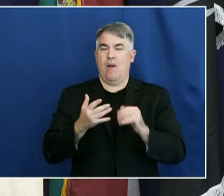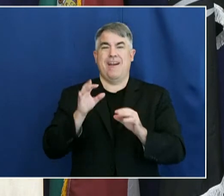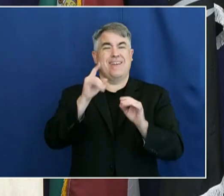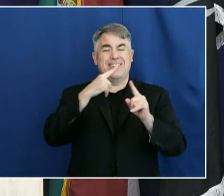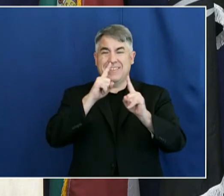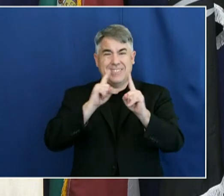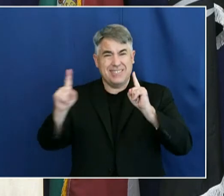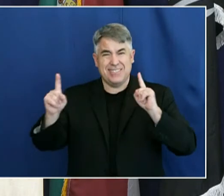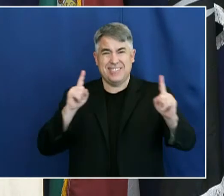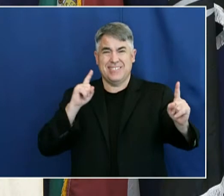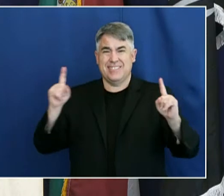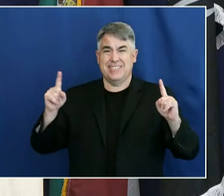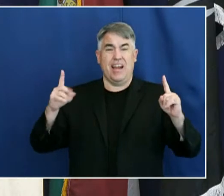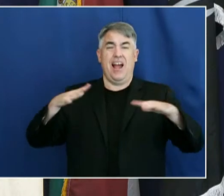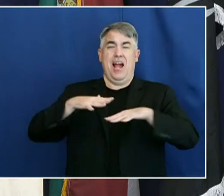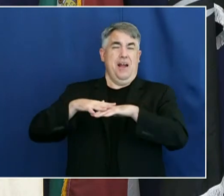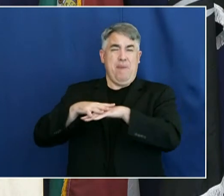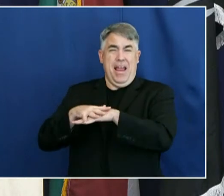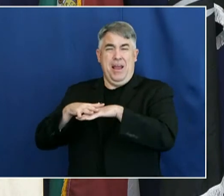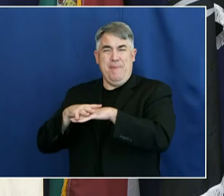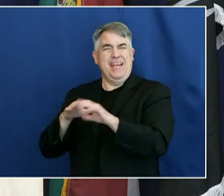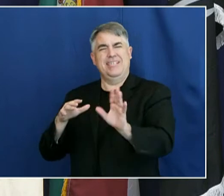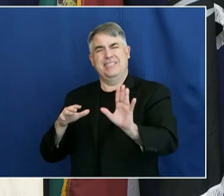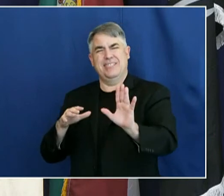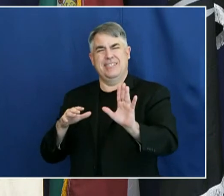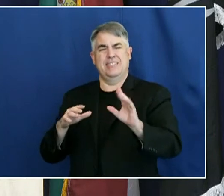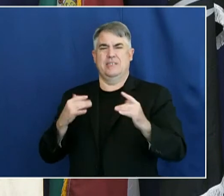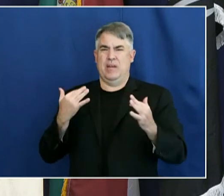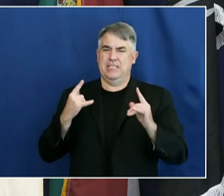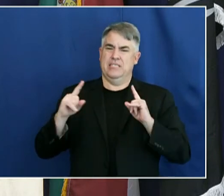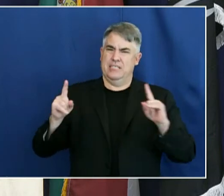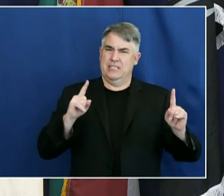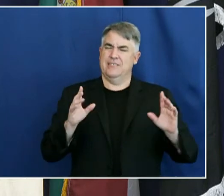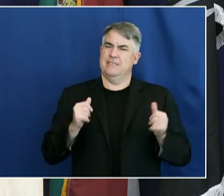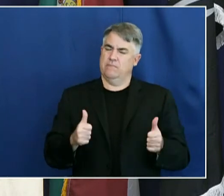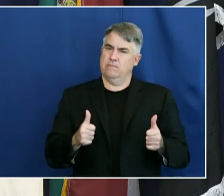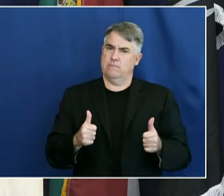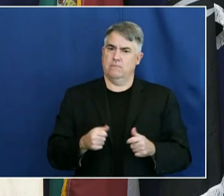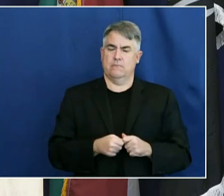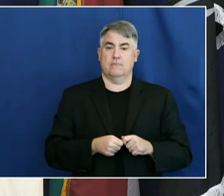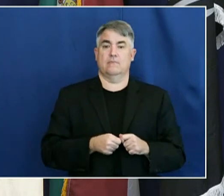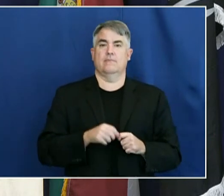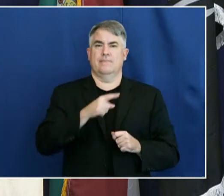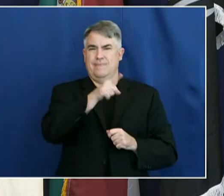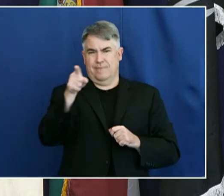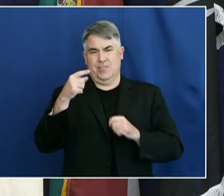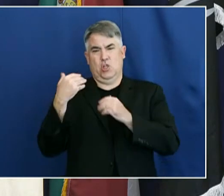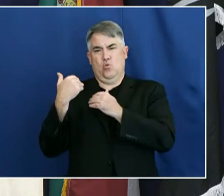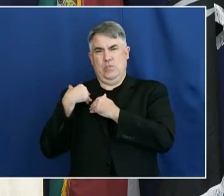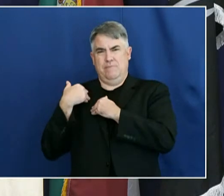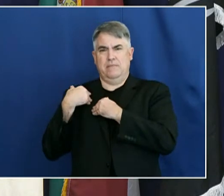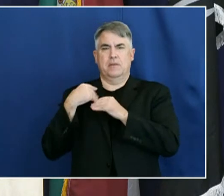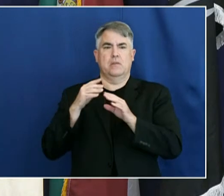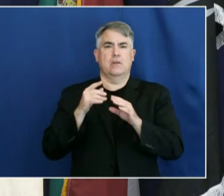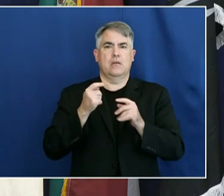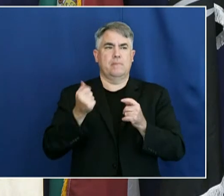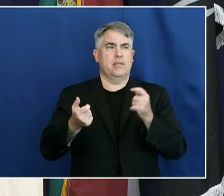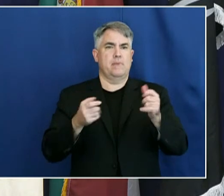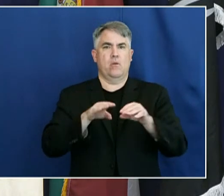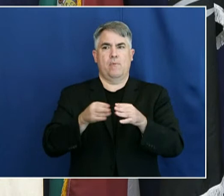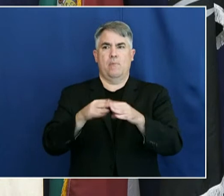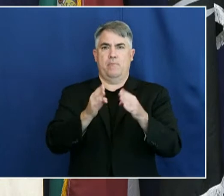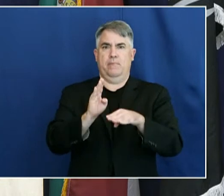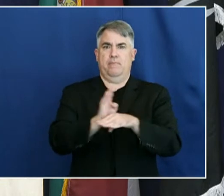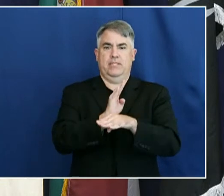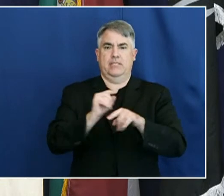avoid high-risk settings, and we are taking a responsible reopening path. And I think it's vitally important, both for our economy